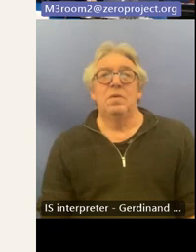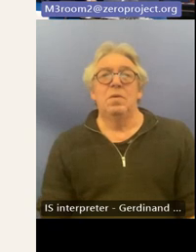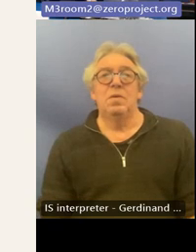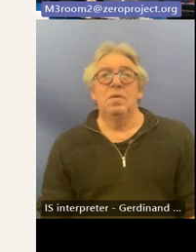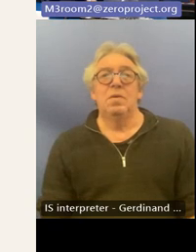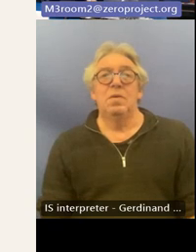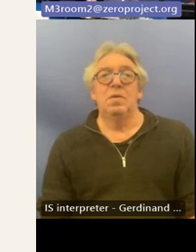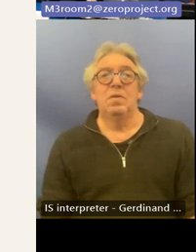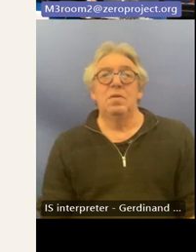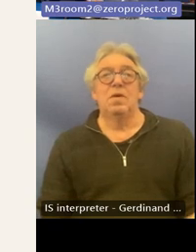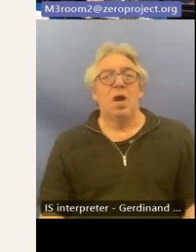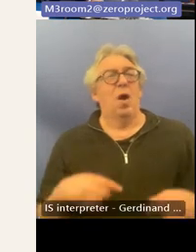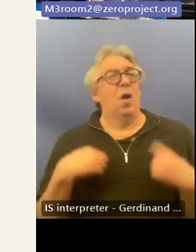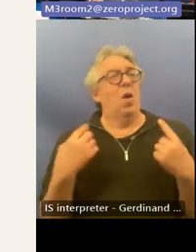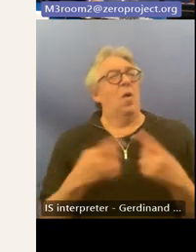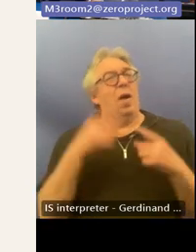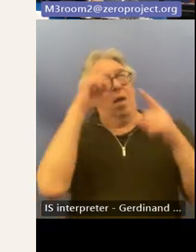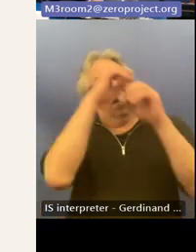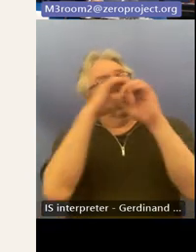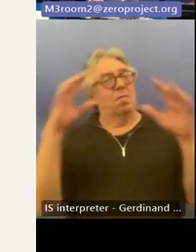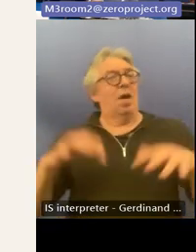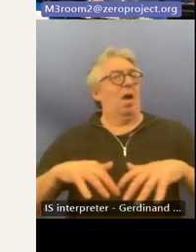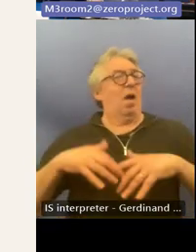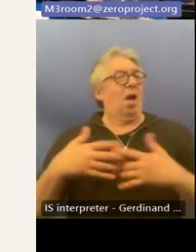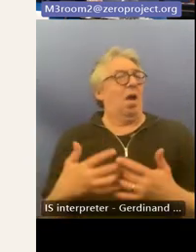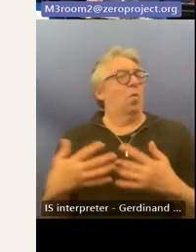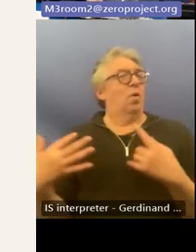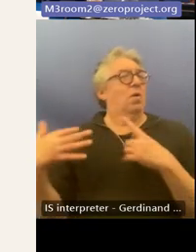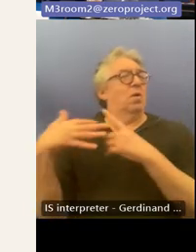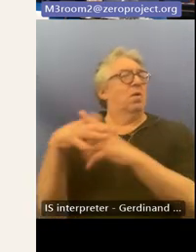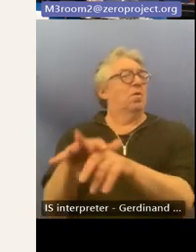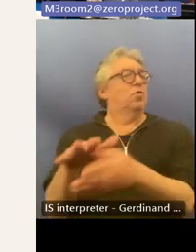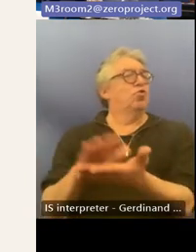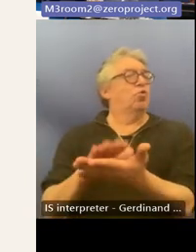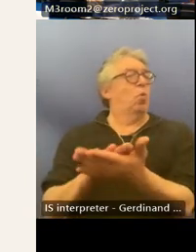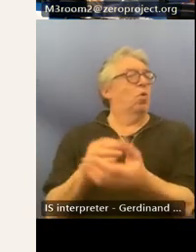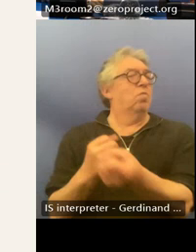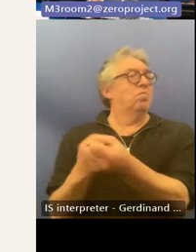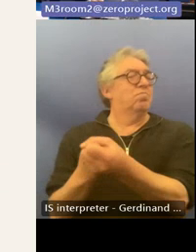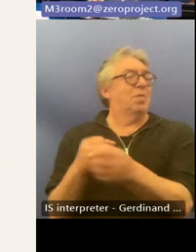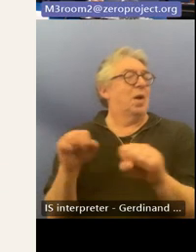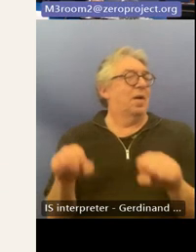mainstreaming schools and usability. And before starting, I would like to,